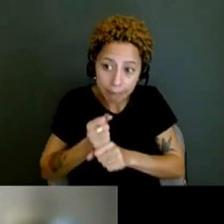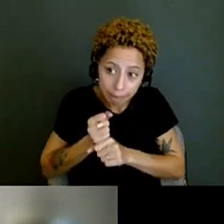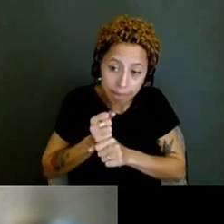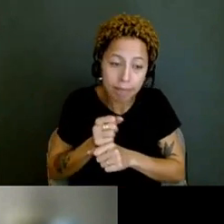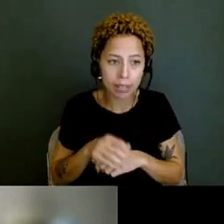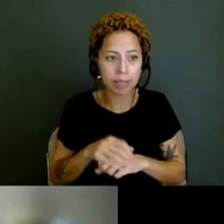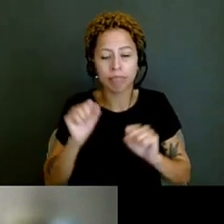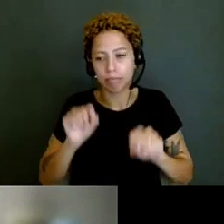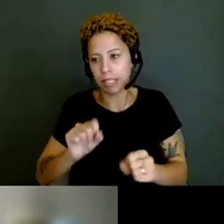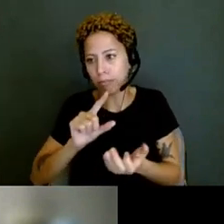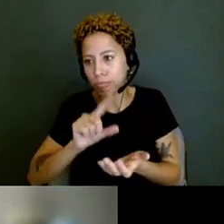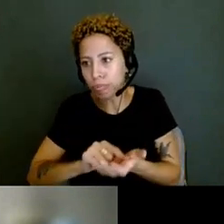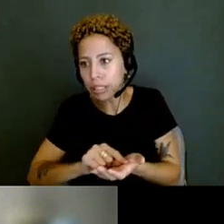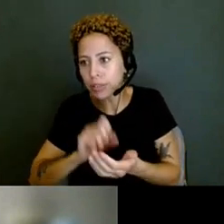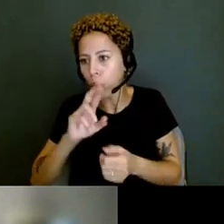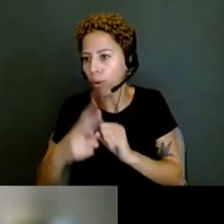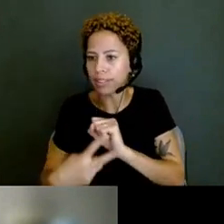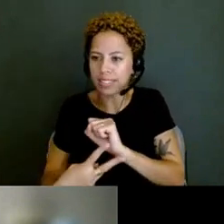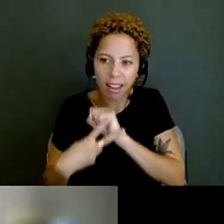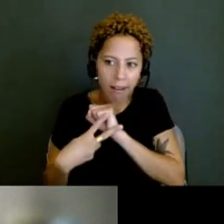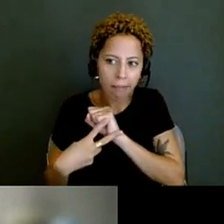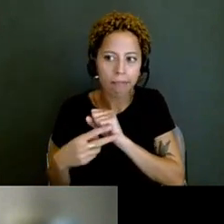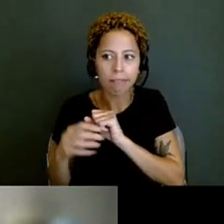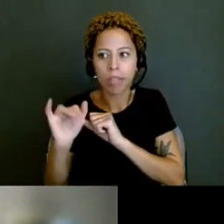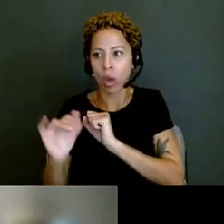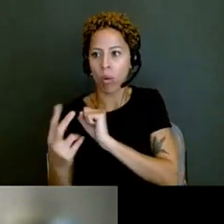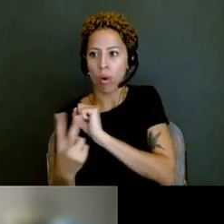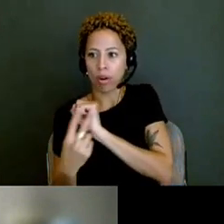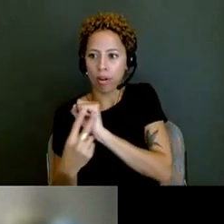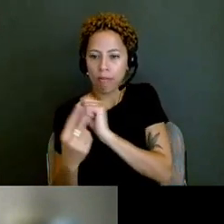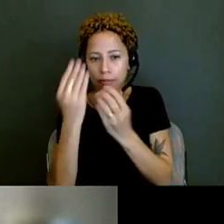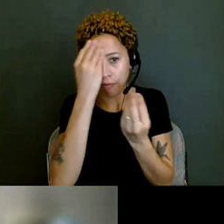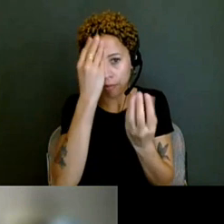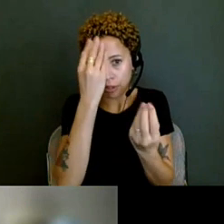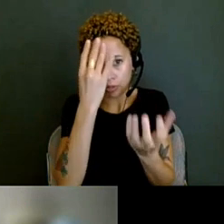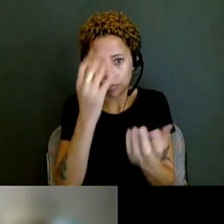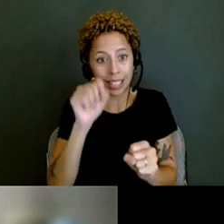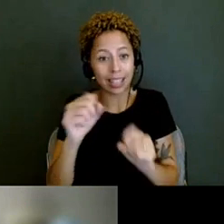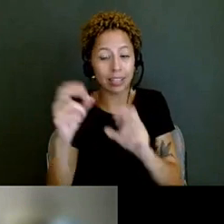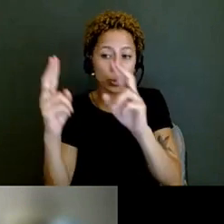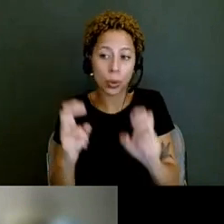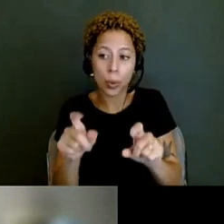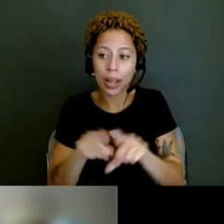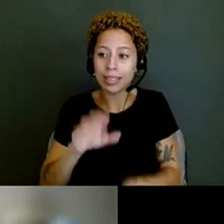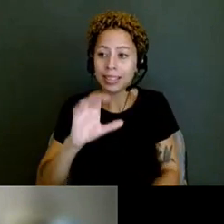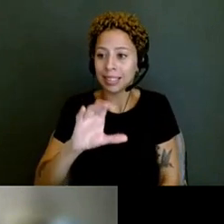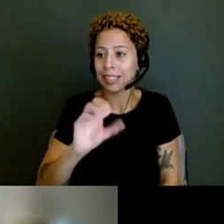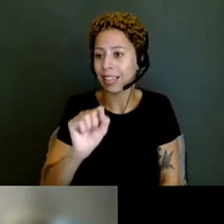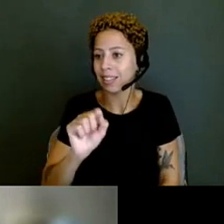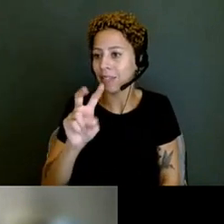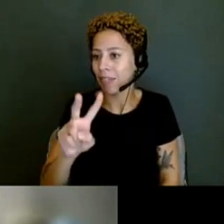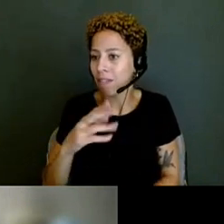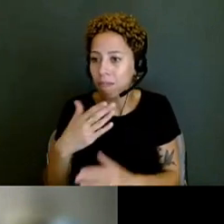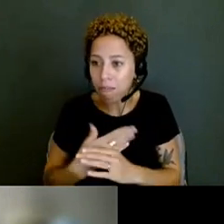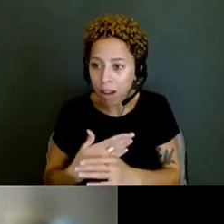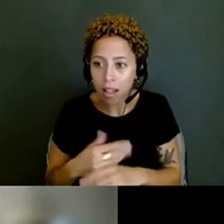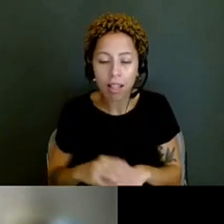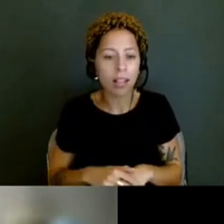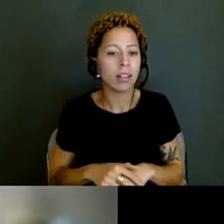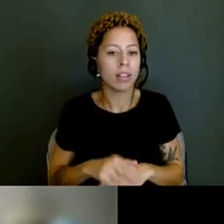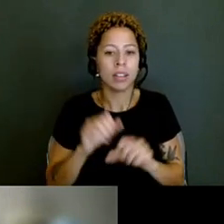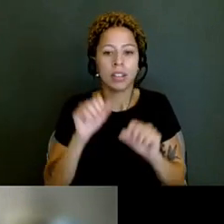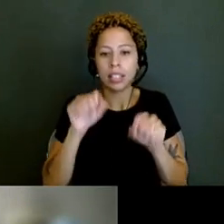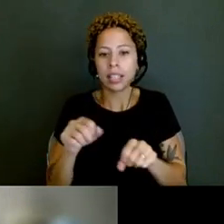print it, or you can save it as a PDF or whatnot. You can download it as a CSV file. And you can also download it as